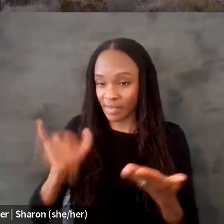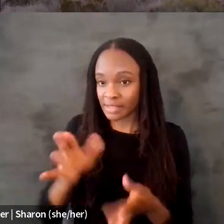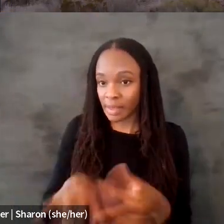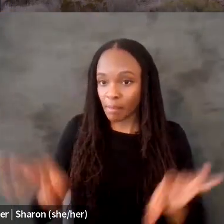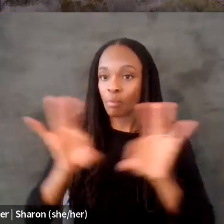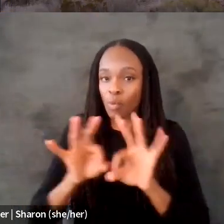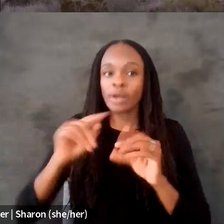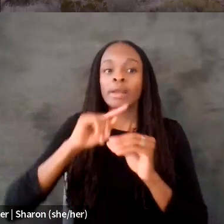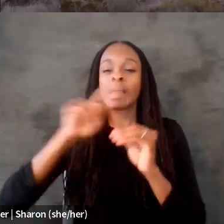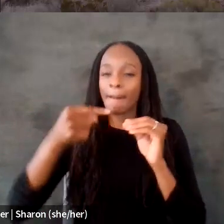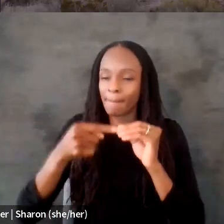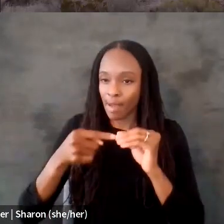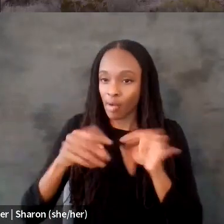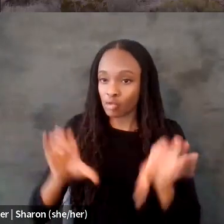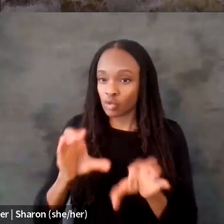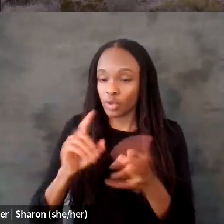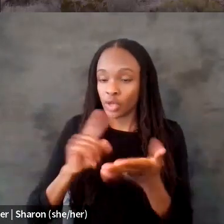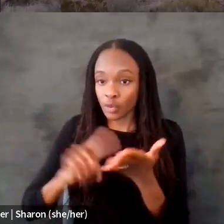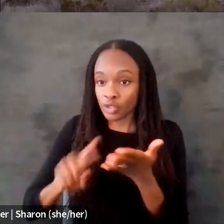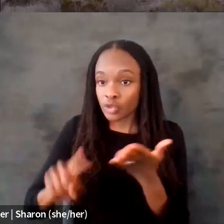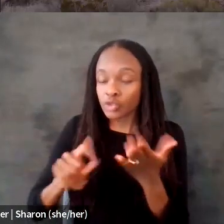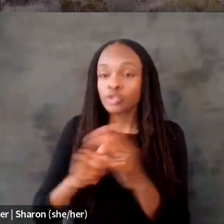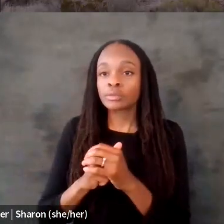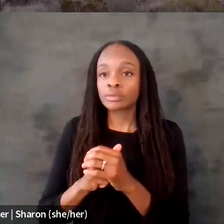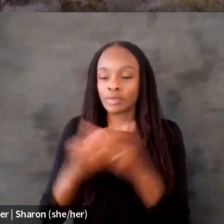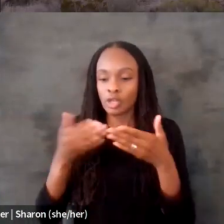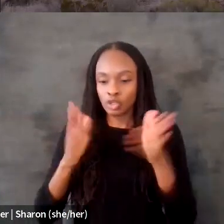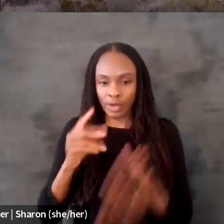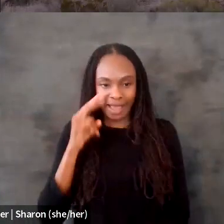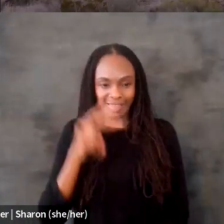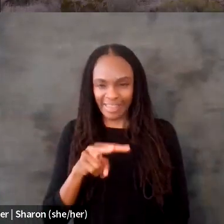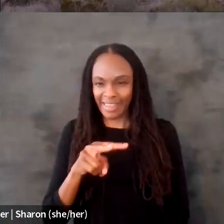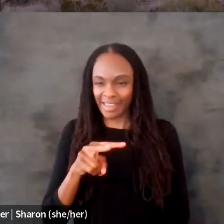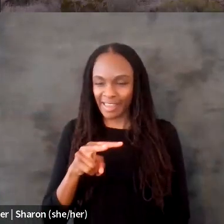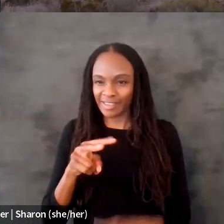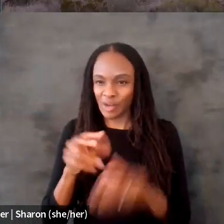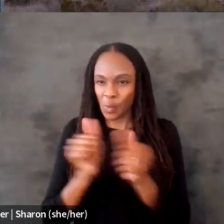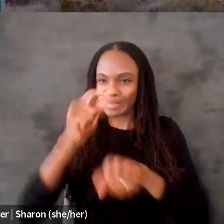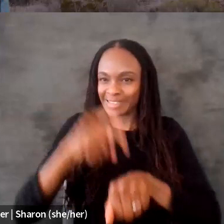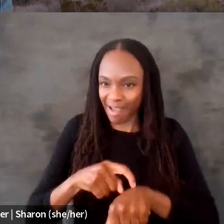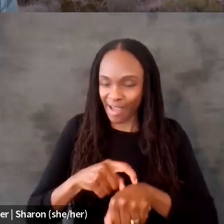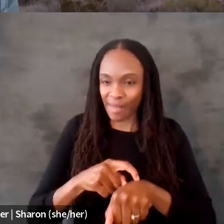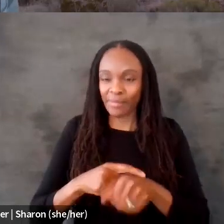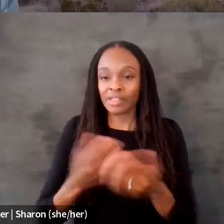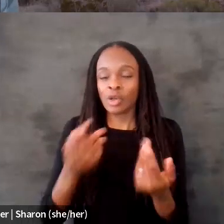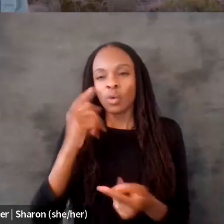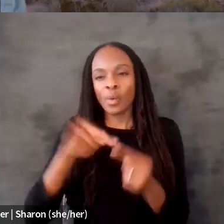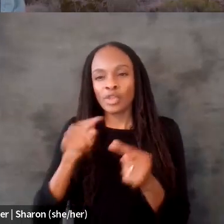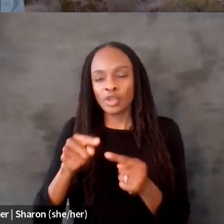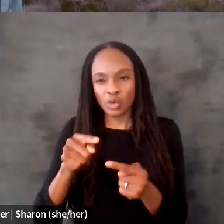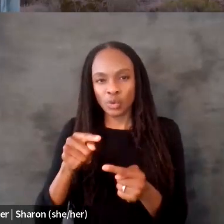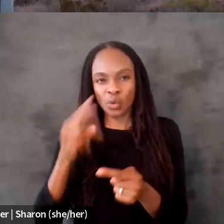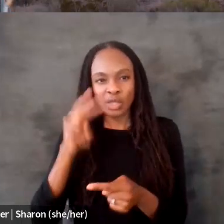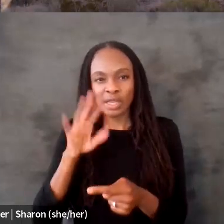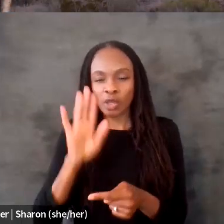about when you're doing research and conducting research is that generally we're looking at it over time. And when you look at your body of work, you should see it building